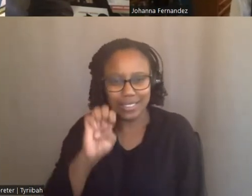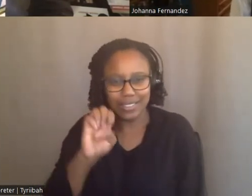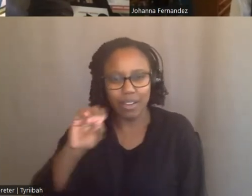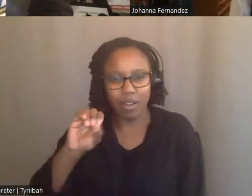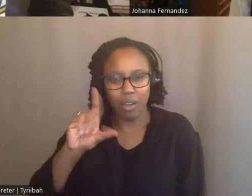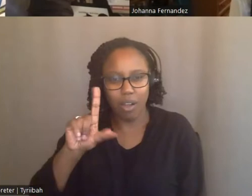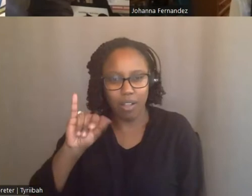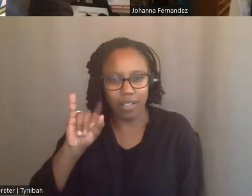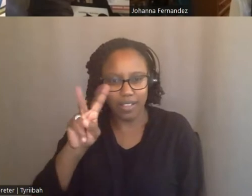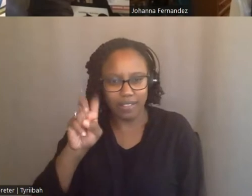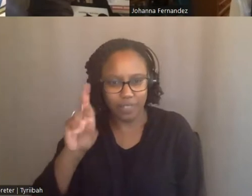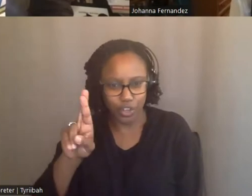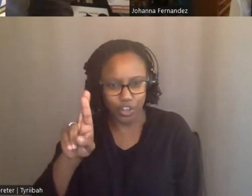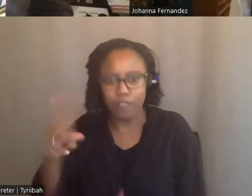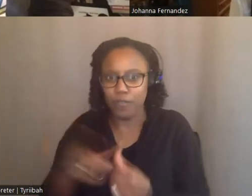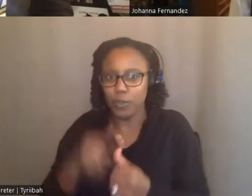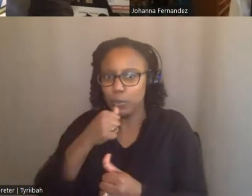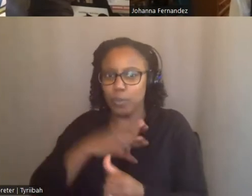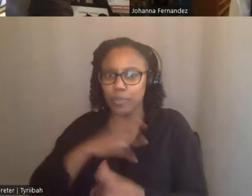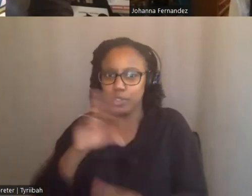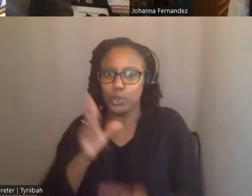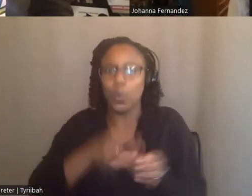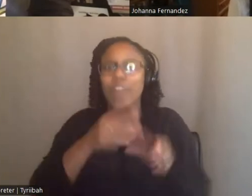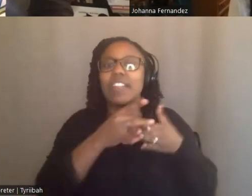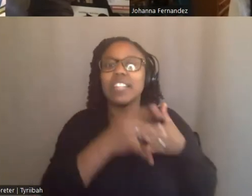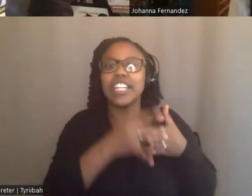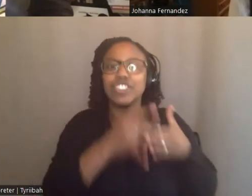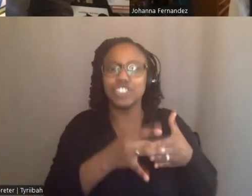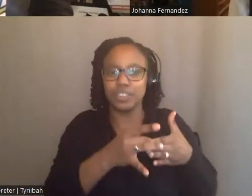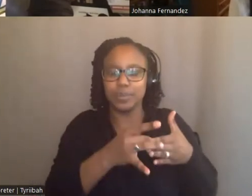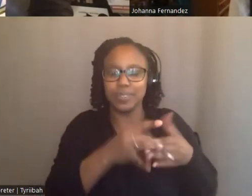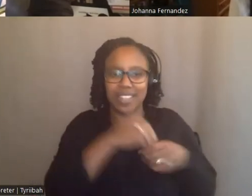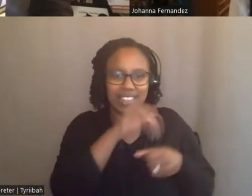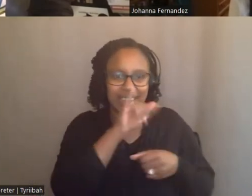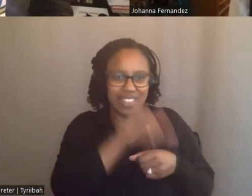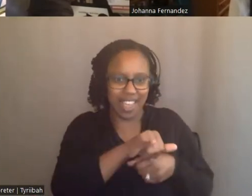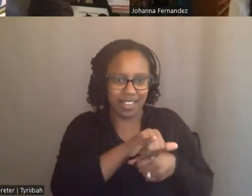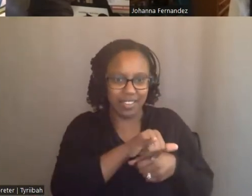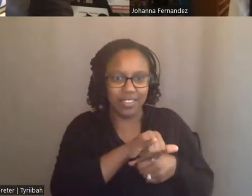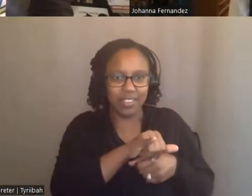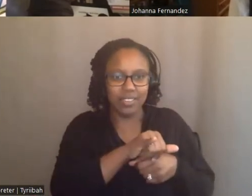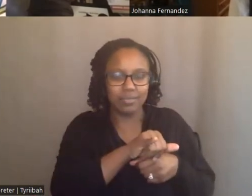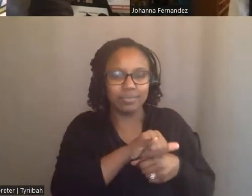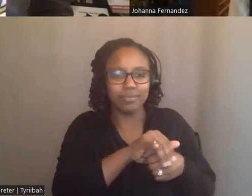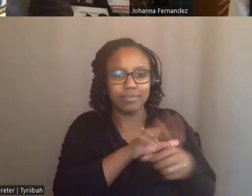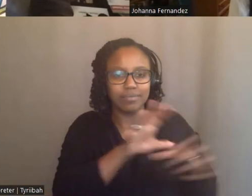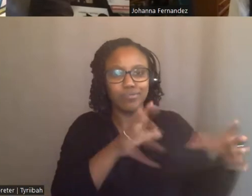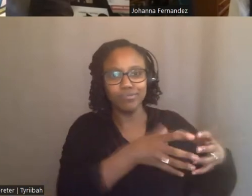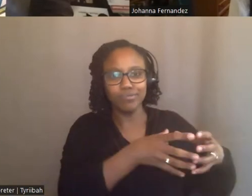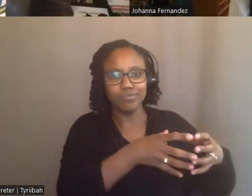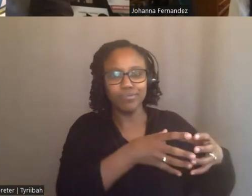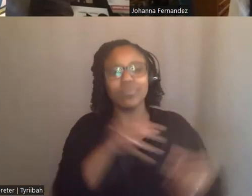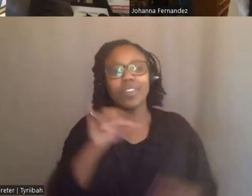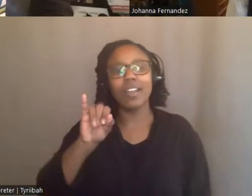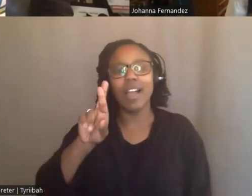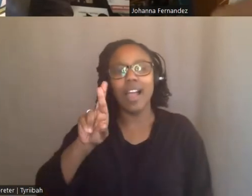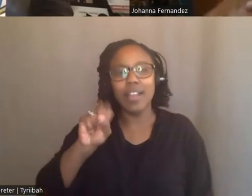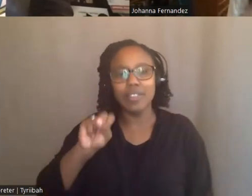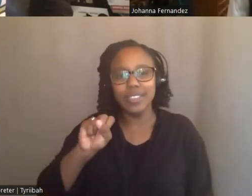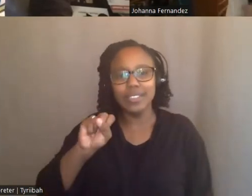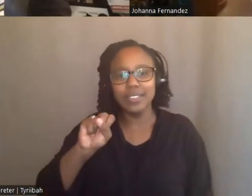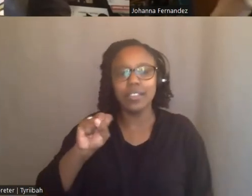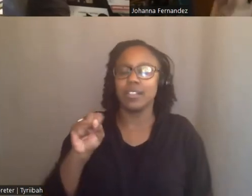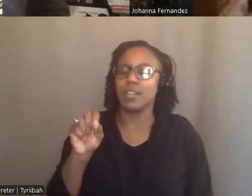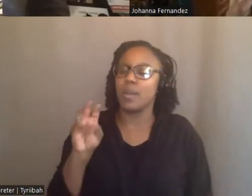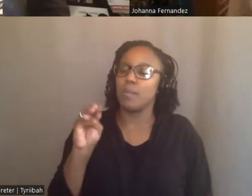leadership body of the organization, the Central Committee. Iris Morales is another major figure